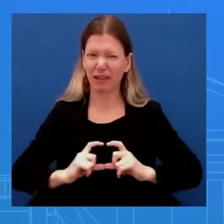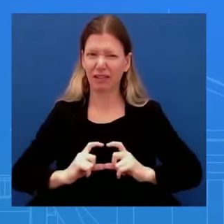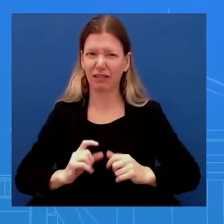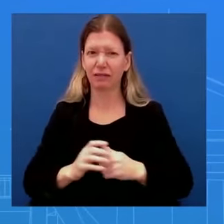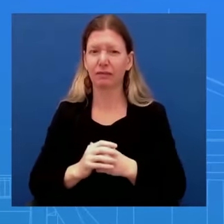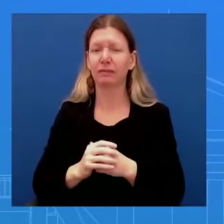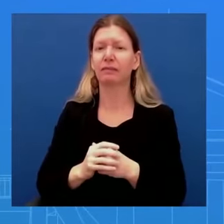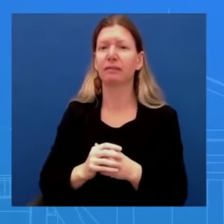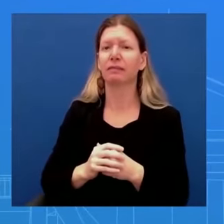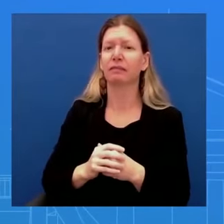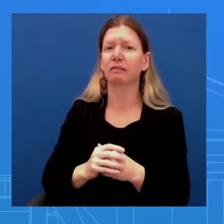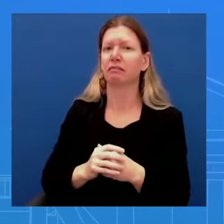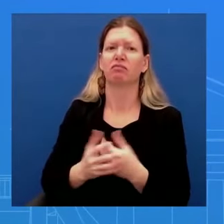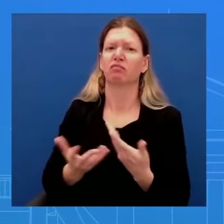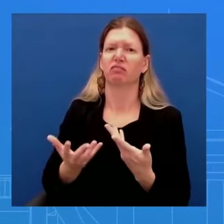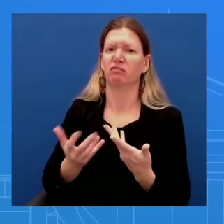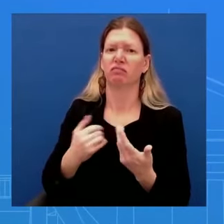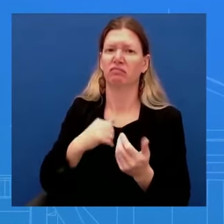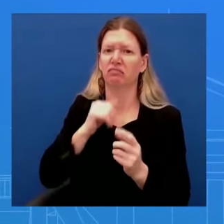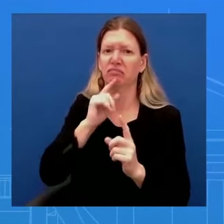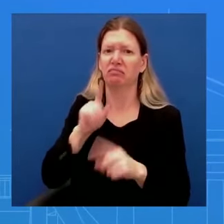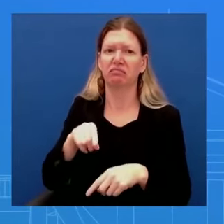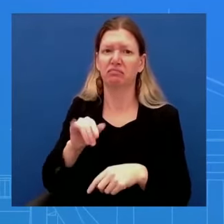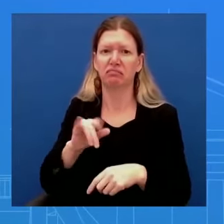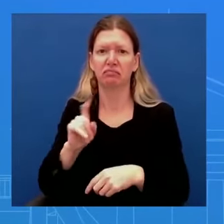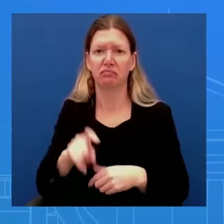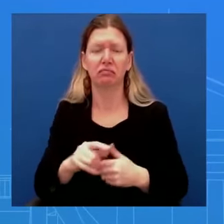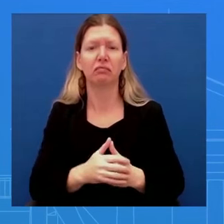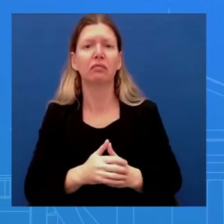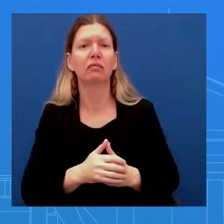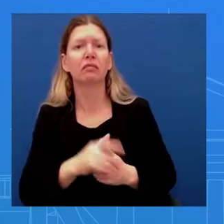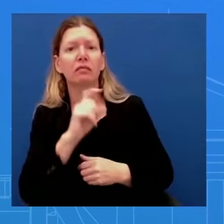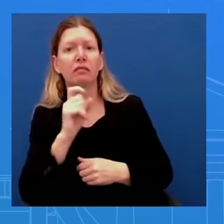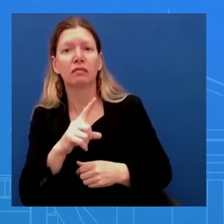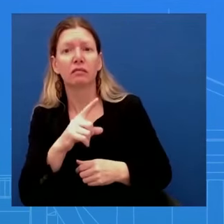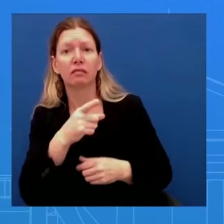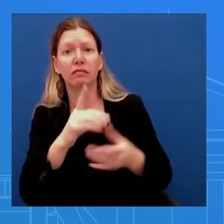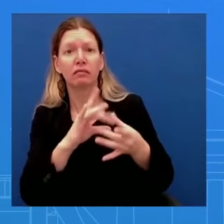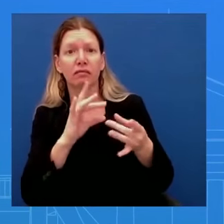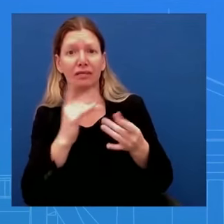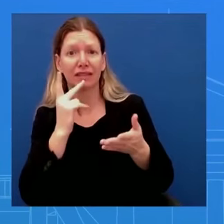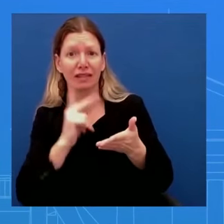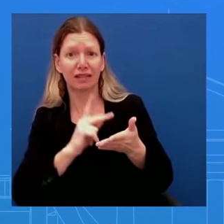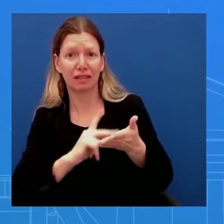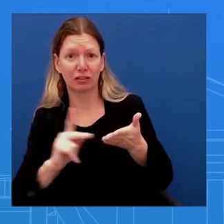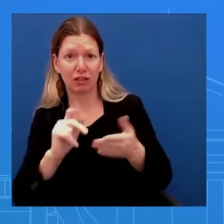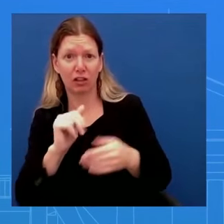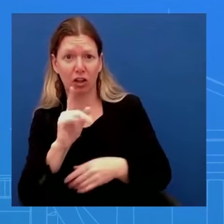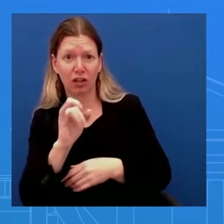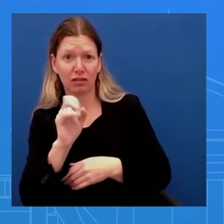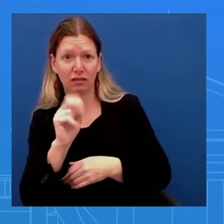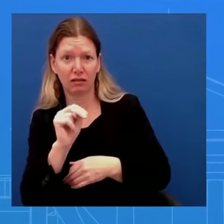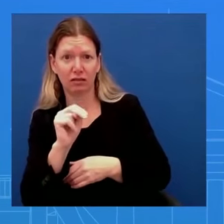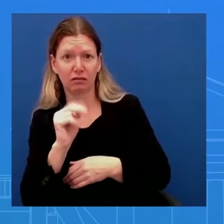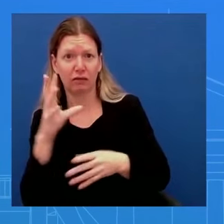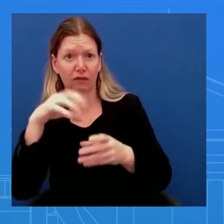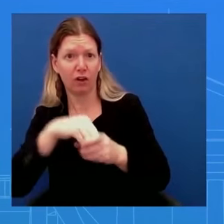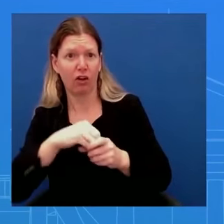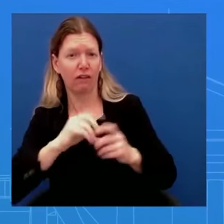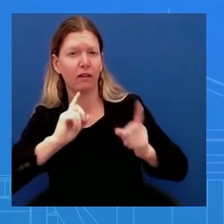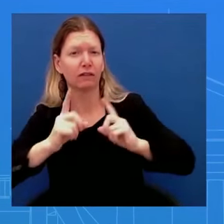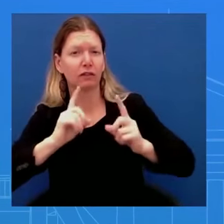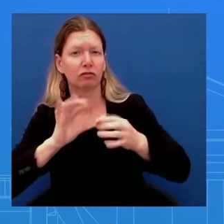Secretary Austin took part in the conversations regarding the Red Sea. Do you know if he was conducting his business